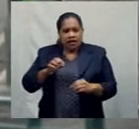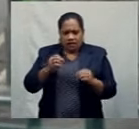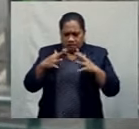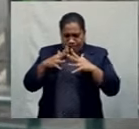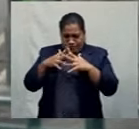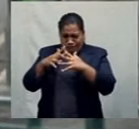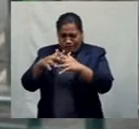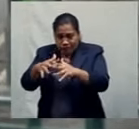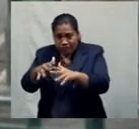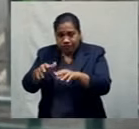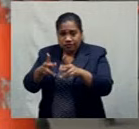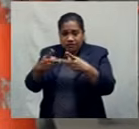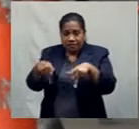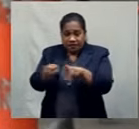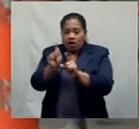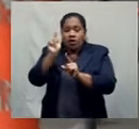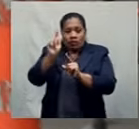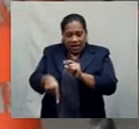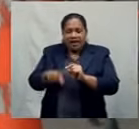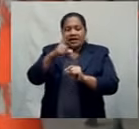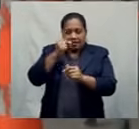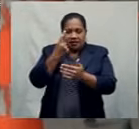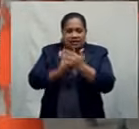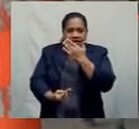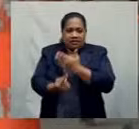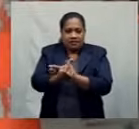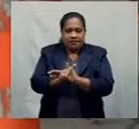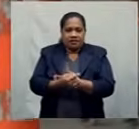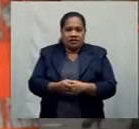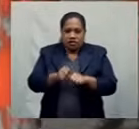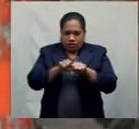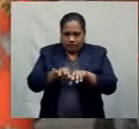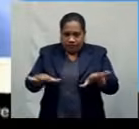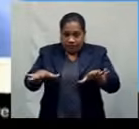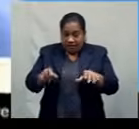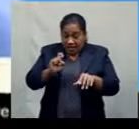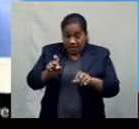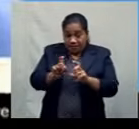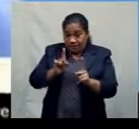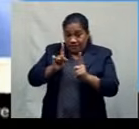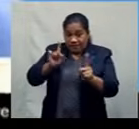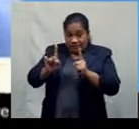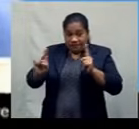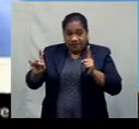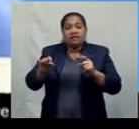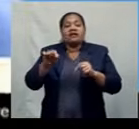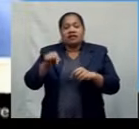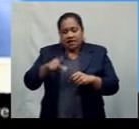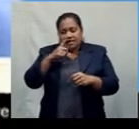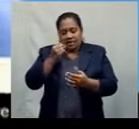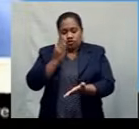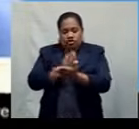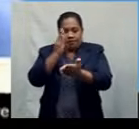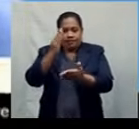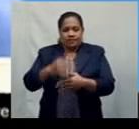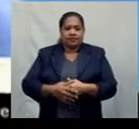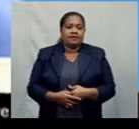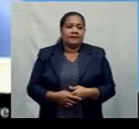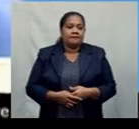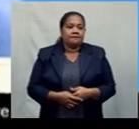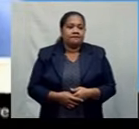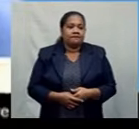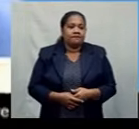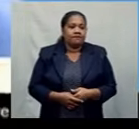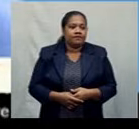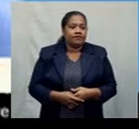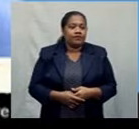a combination of interventions that can help stop COVID transmission. Reduced use, inappropriate use of public